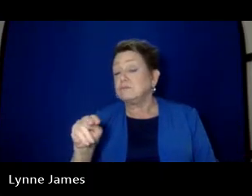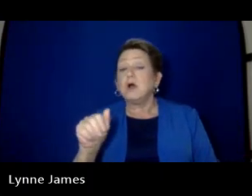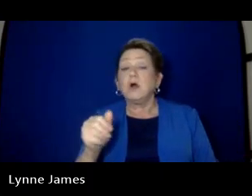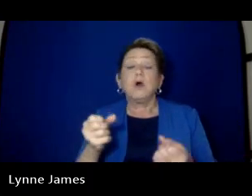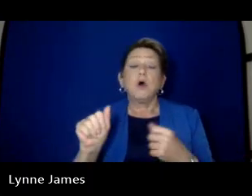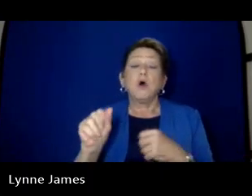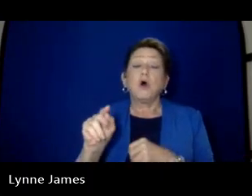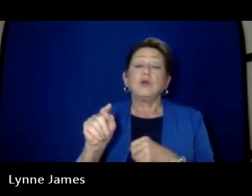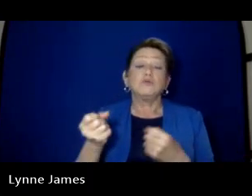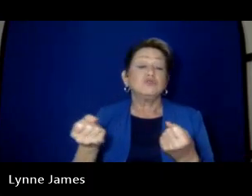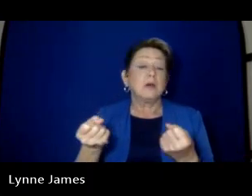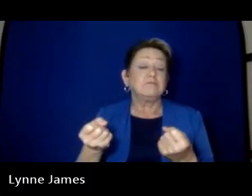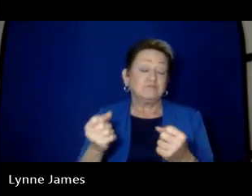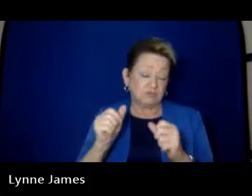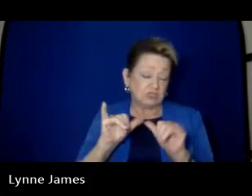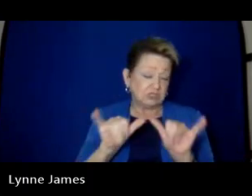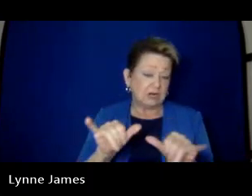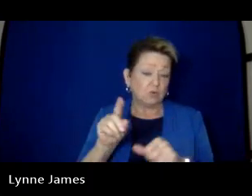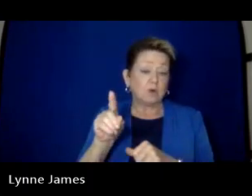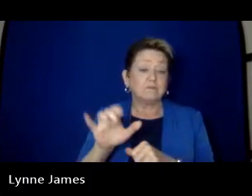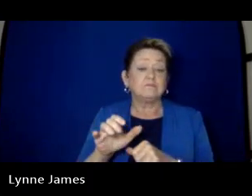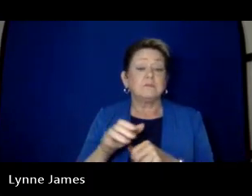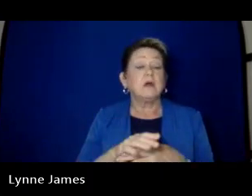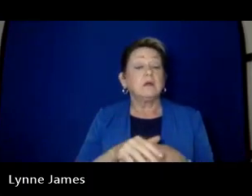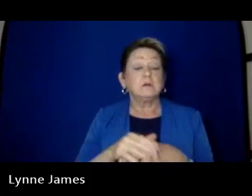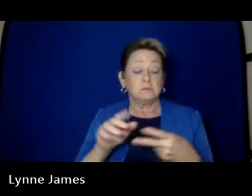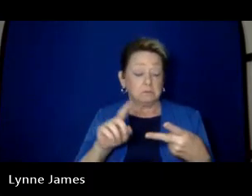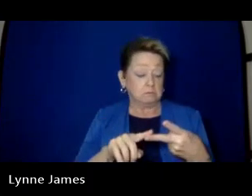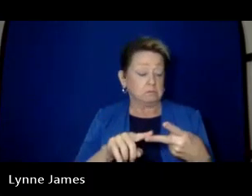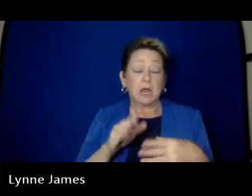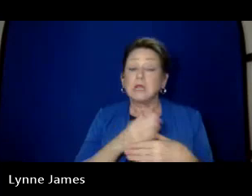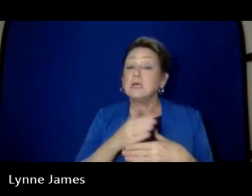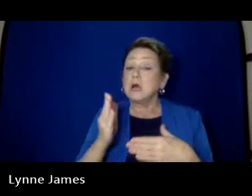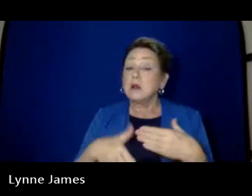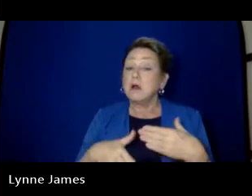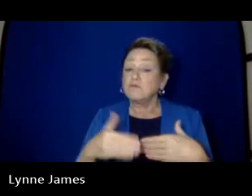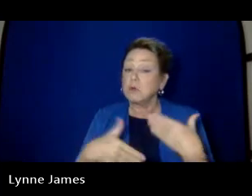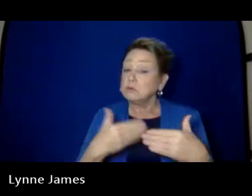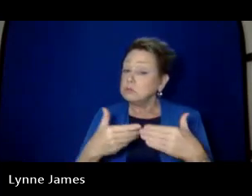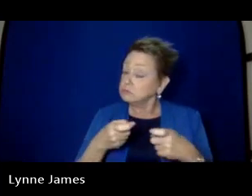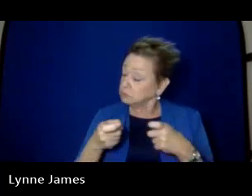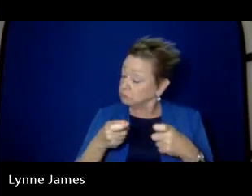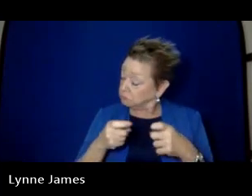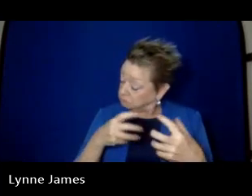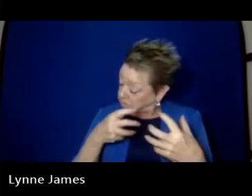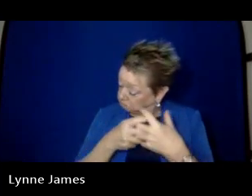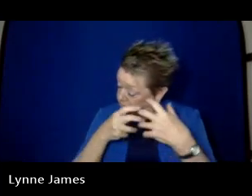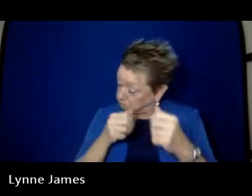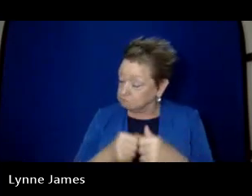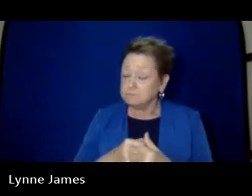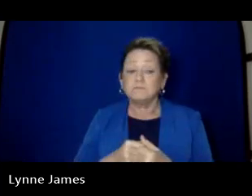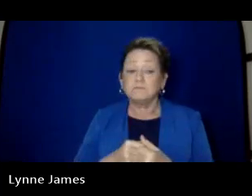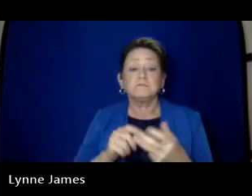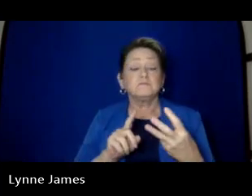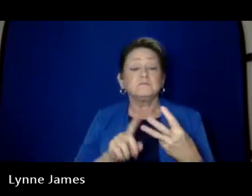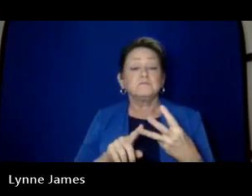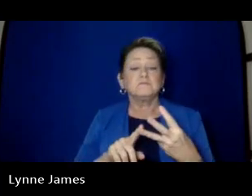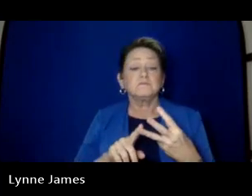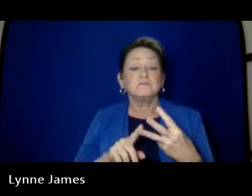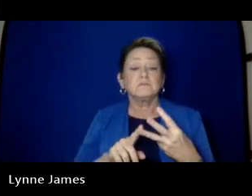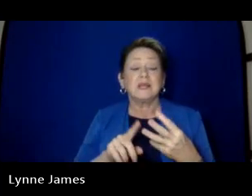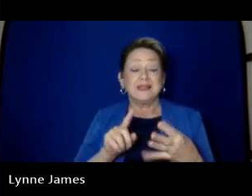100%. Cutoff processes were well controlled. All 80 of the requisitions and receipts that we reviewed